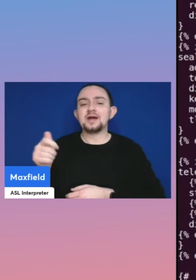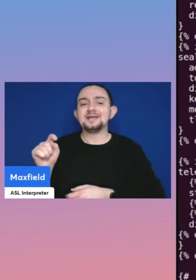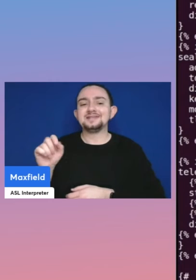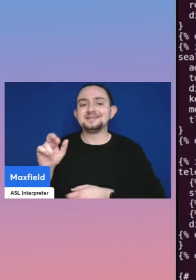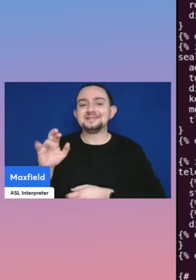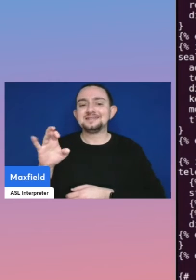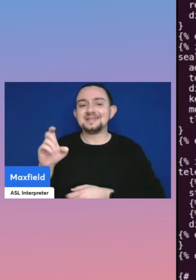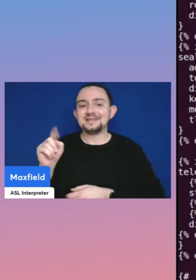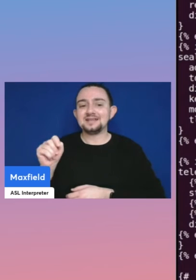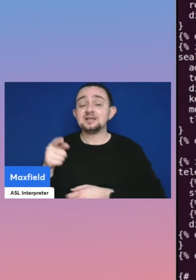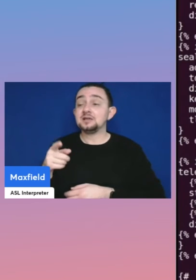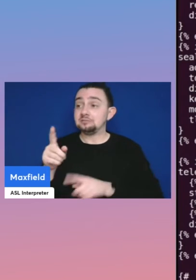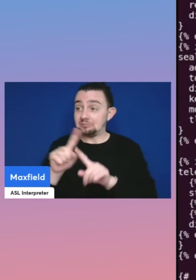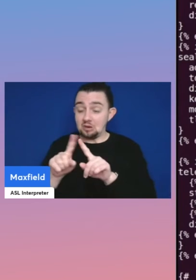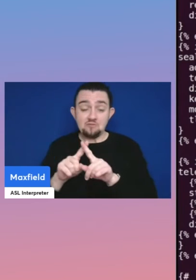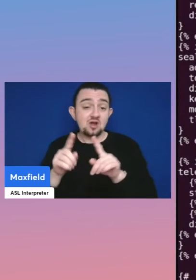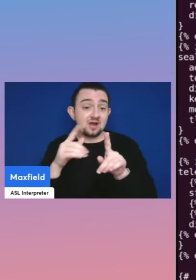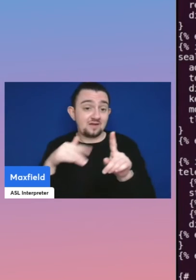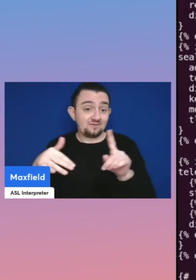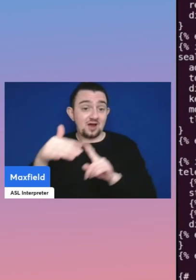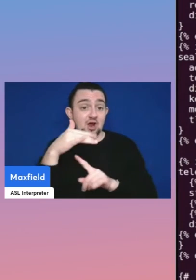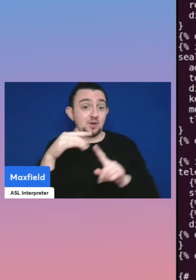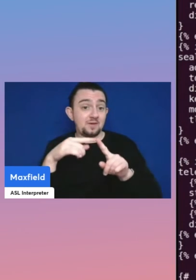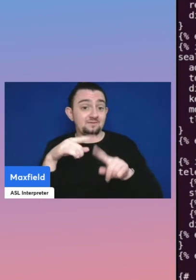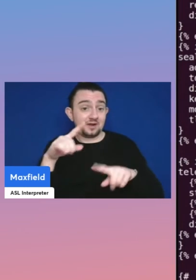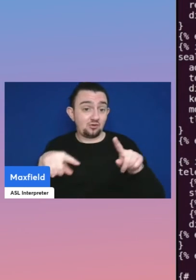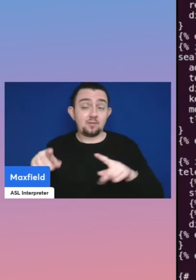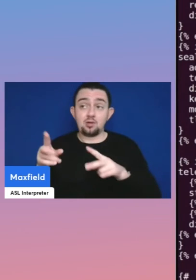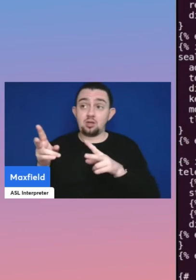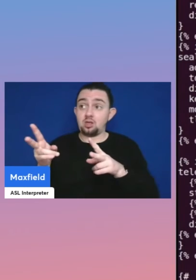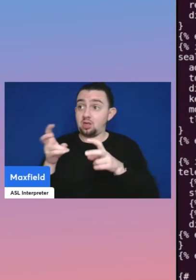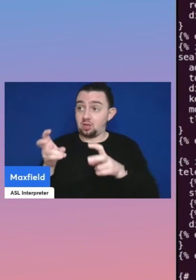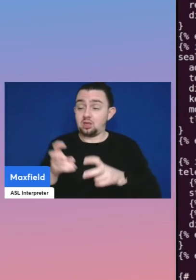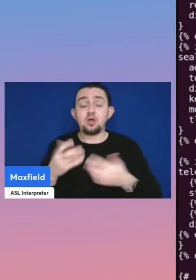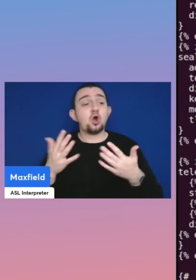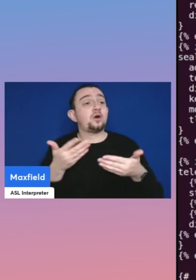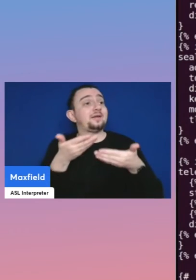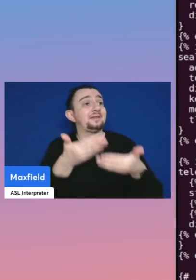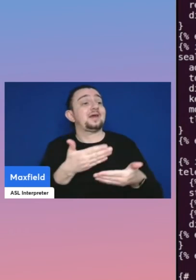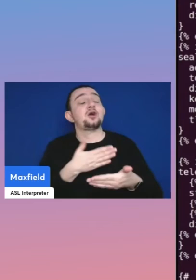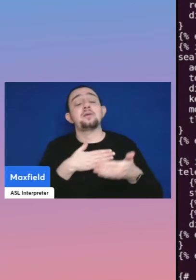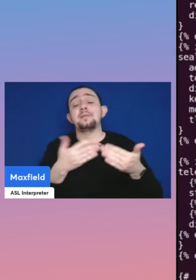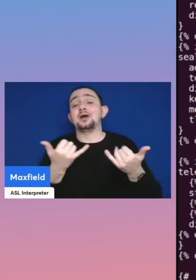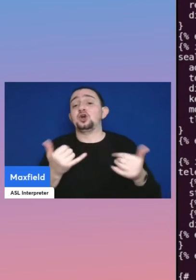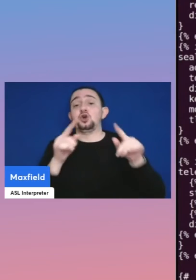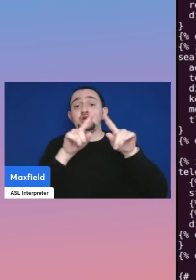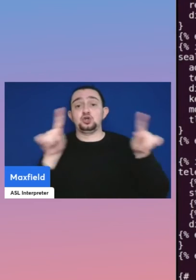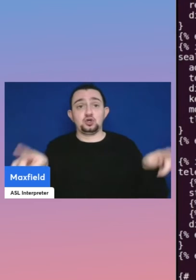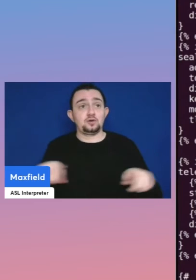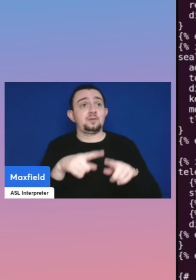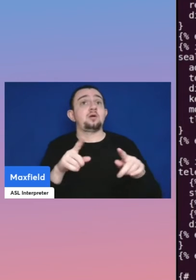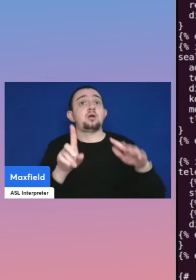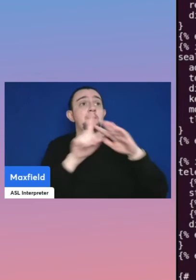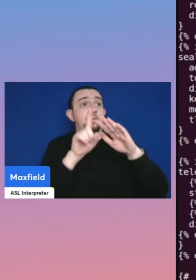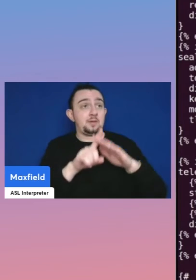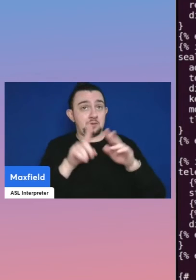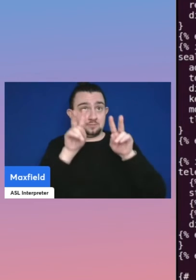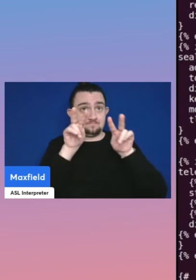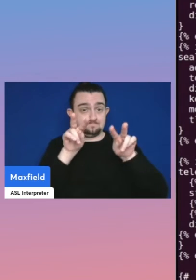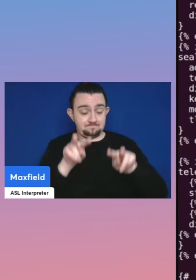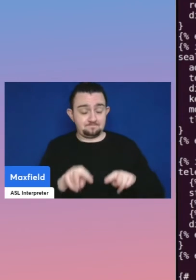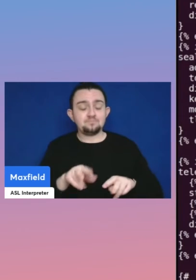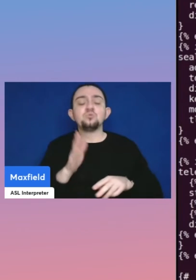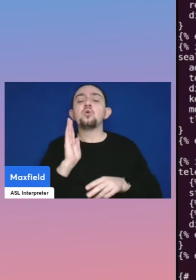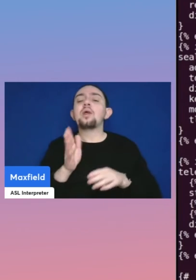environment variables which are loaded in my current terminal, and it will configure these. So the seal transit address, the